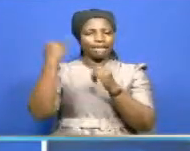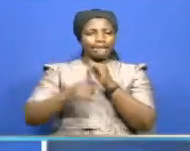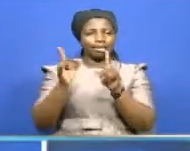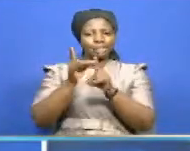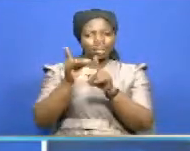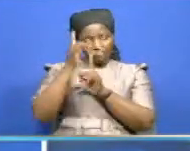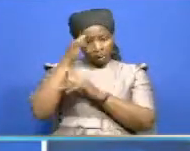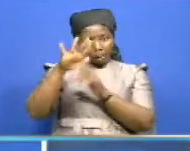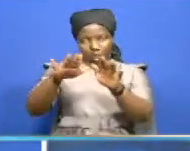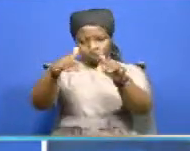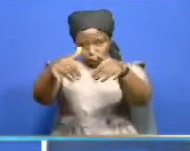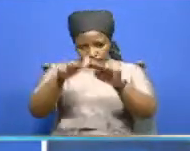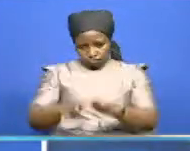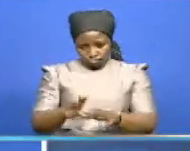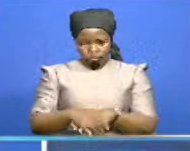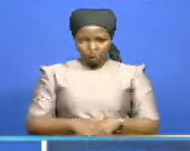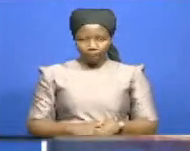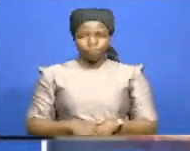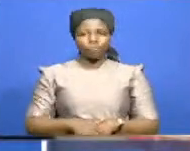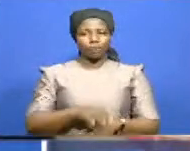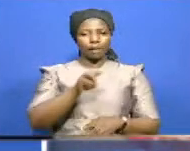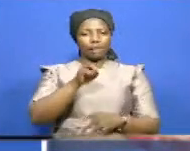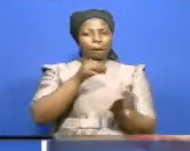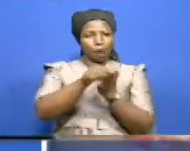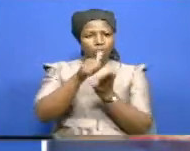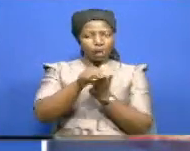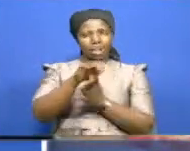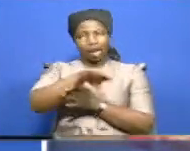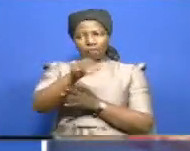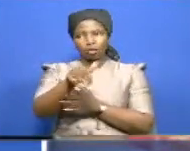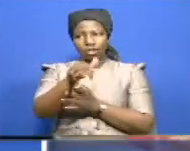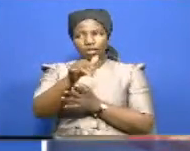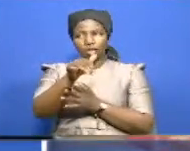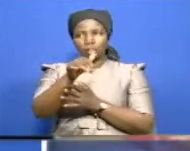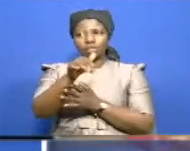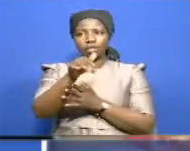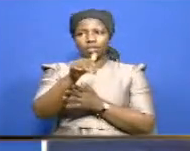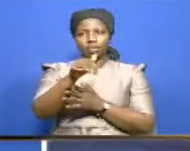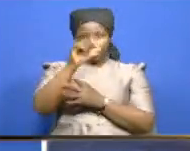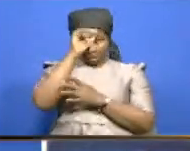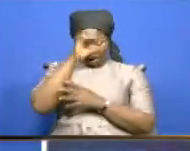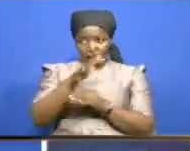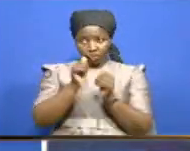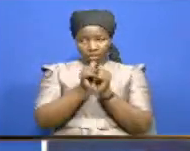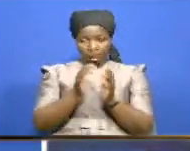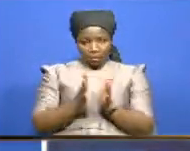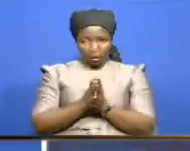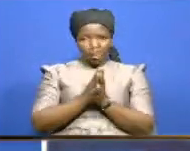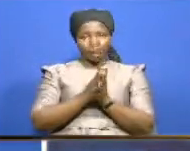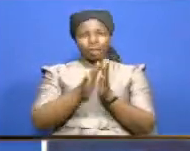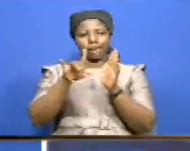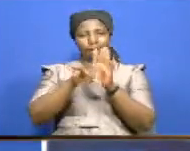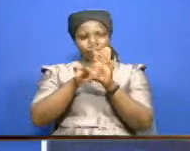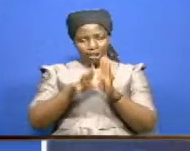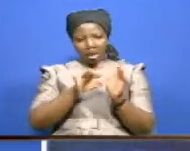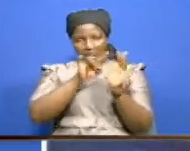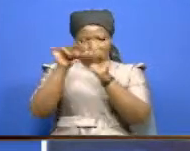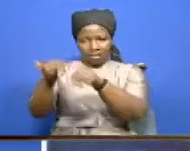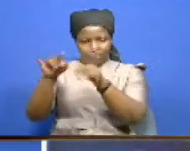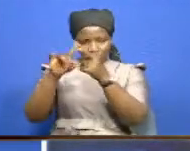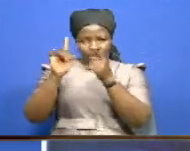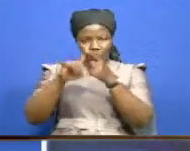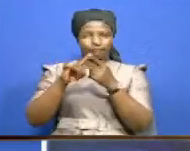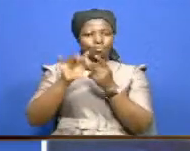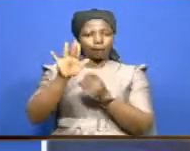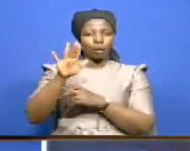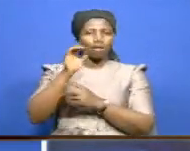County Governor Professor Kibutha Kibwana and Law Society of Kenya Council members visited the late Kitonga's home in Nairobi to condole with the